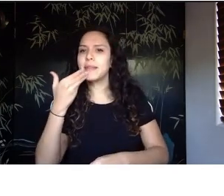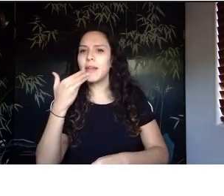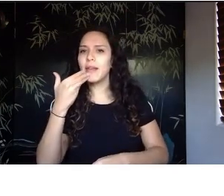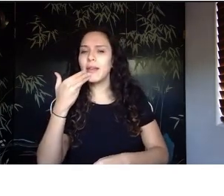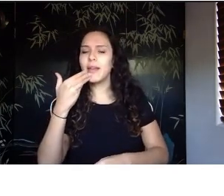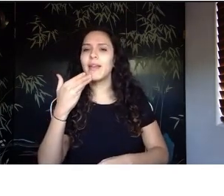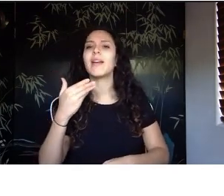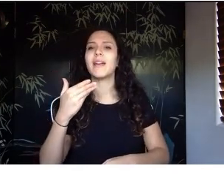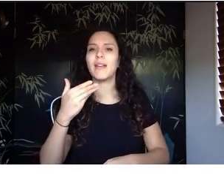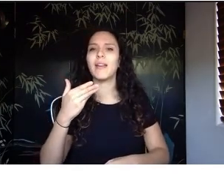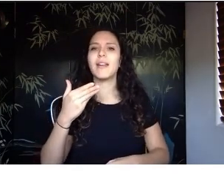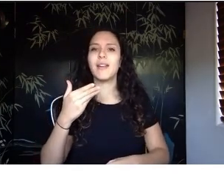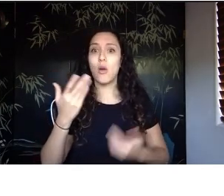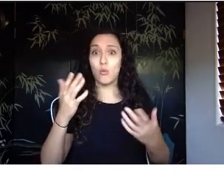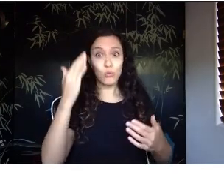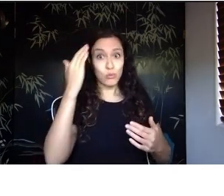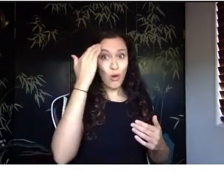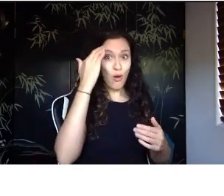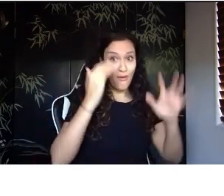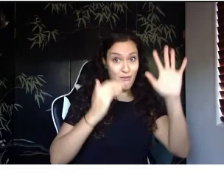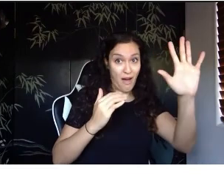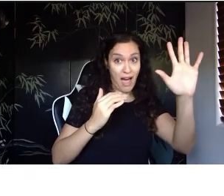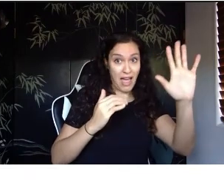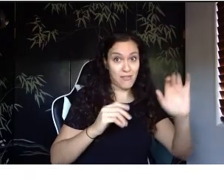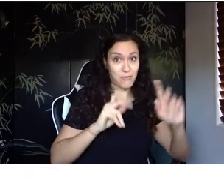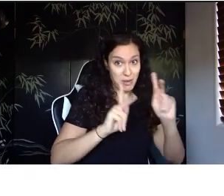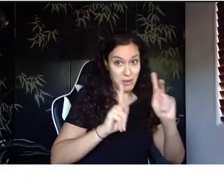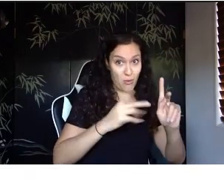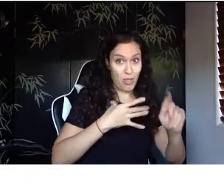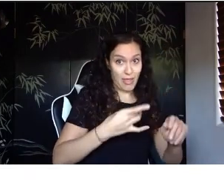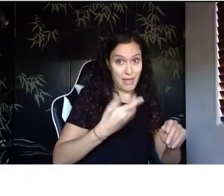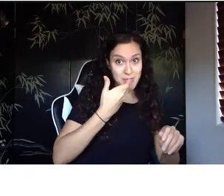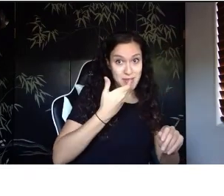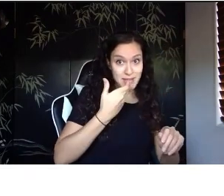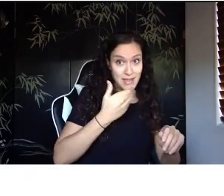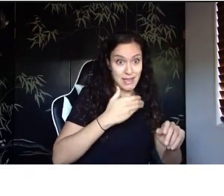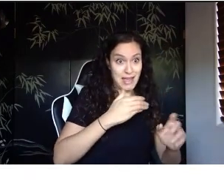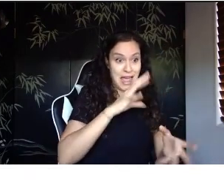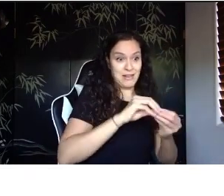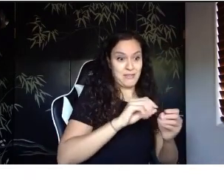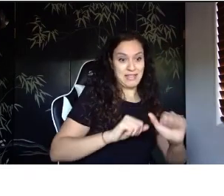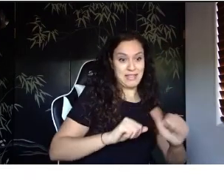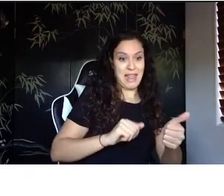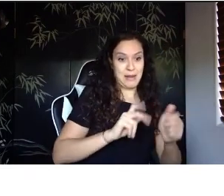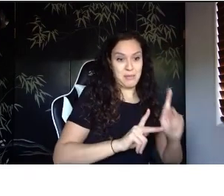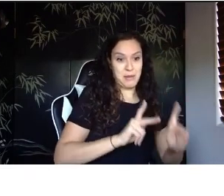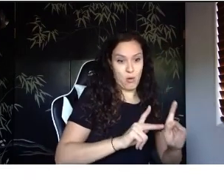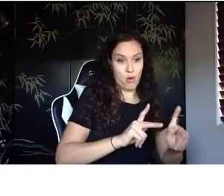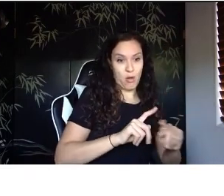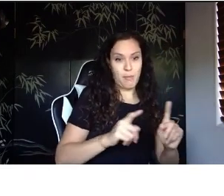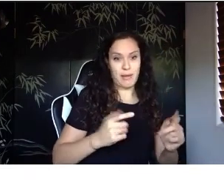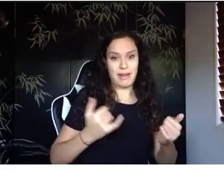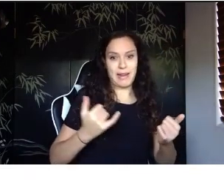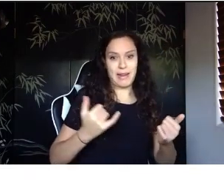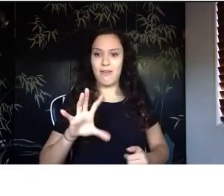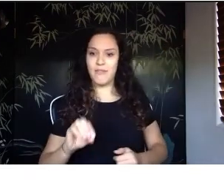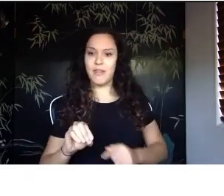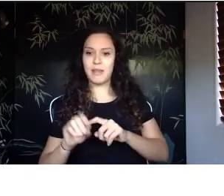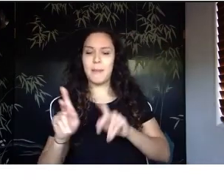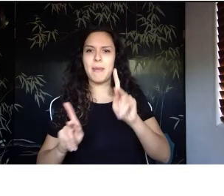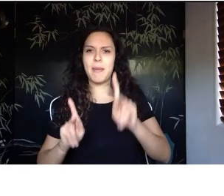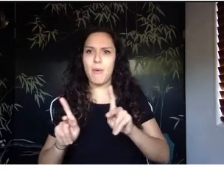know the data for 10 people. That's what we're trying to figure out. Okay, so I'm going to, it says one